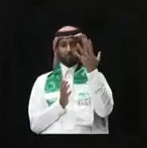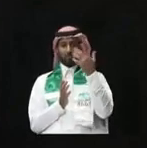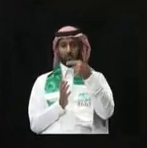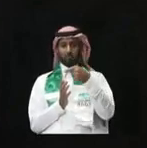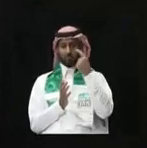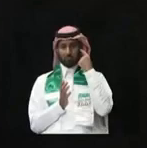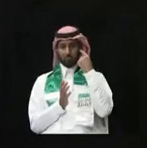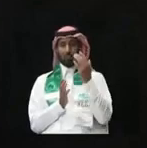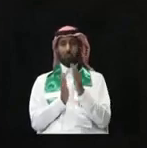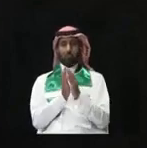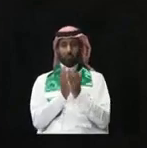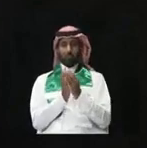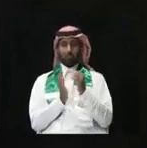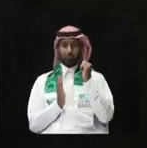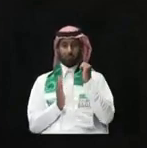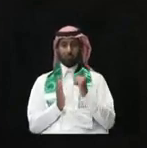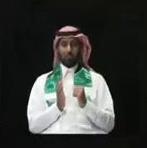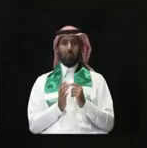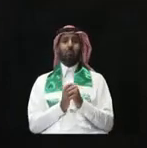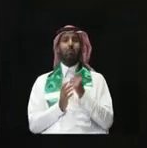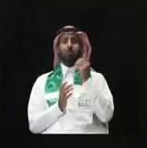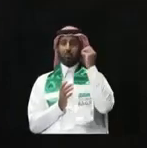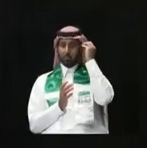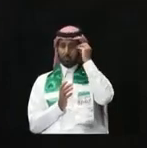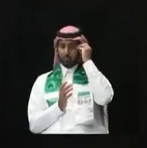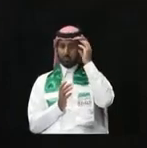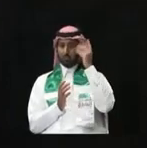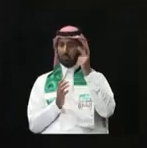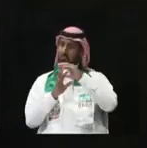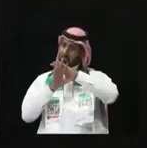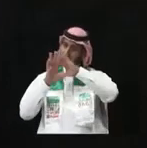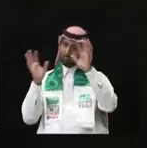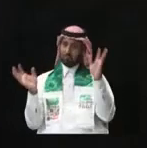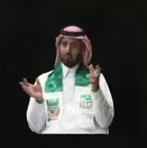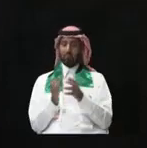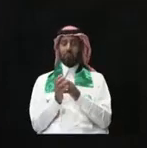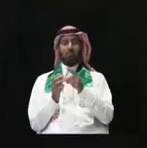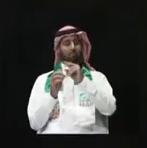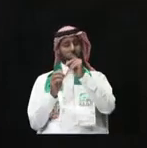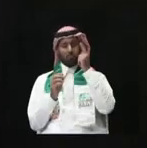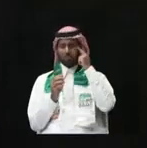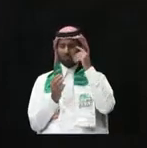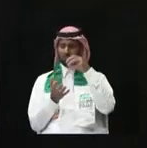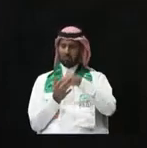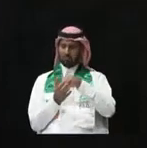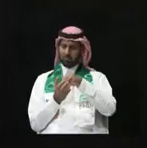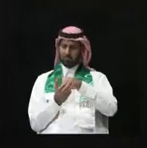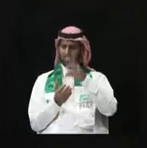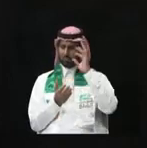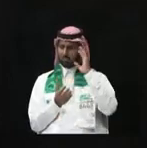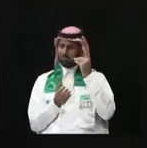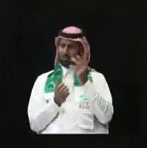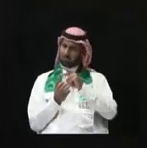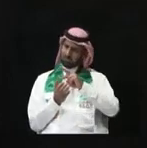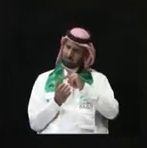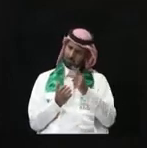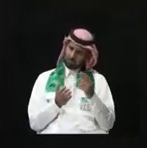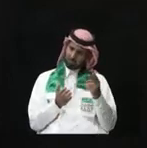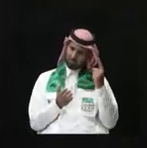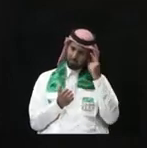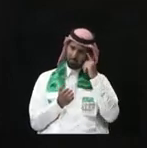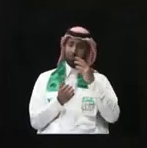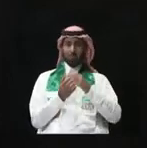15. You got the idea behind the whole unit, which is the idea of changes,